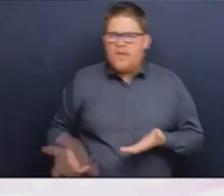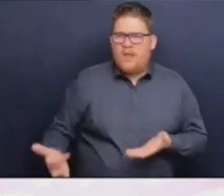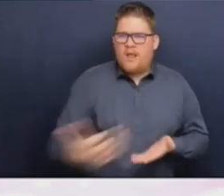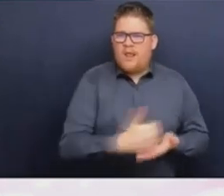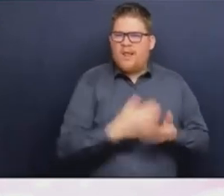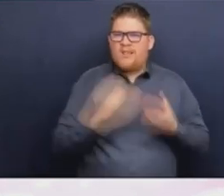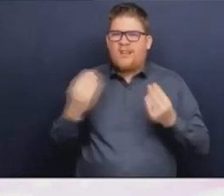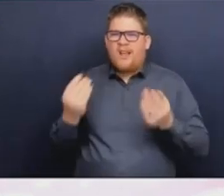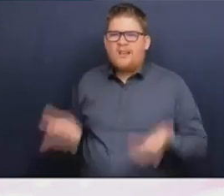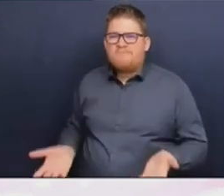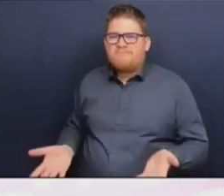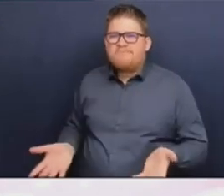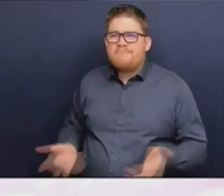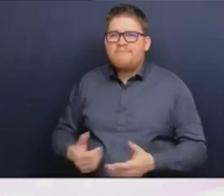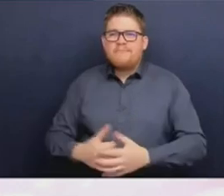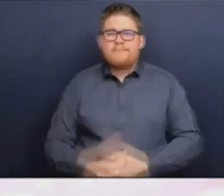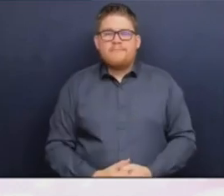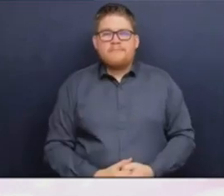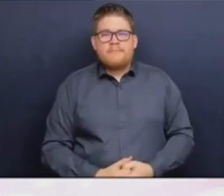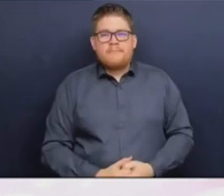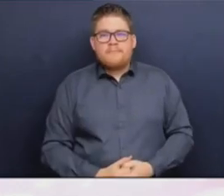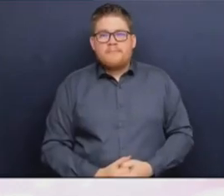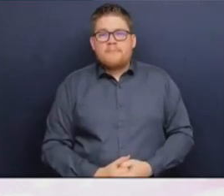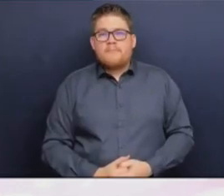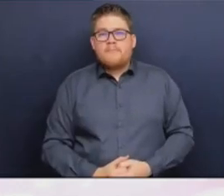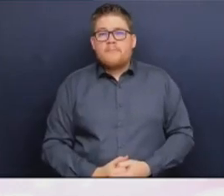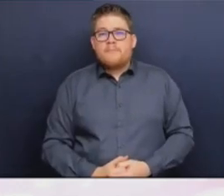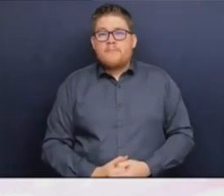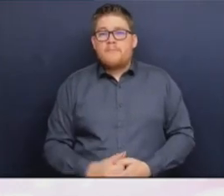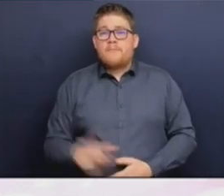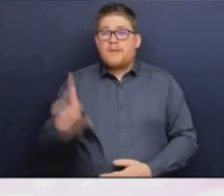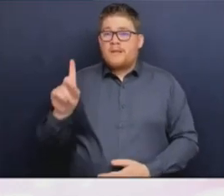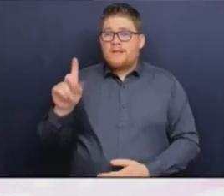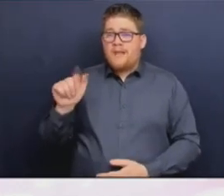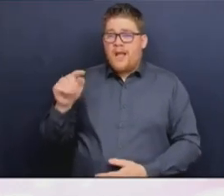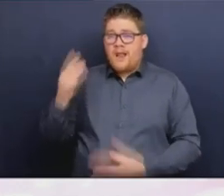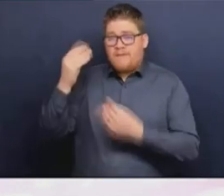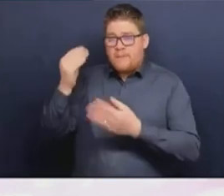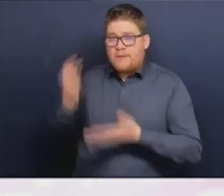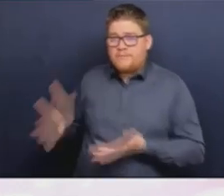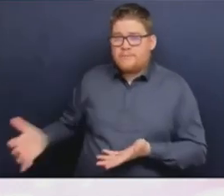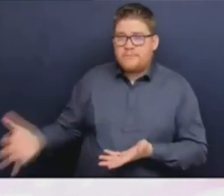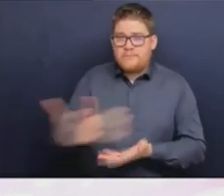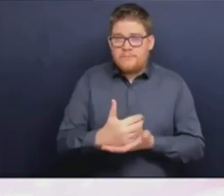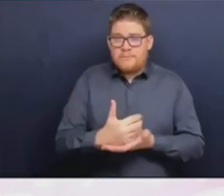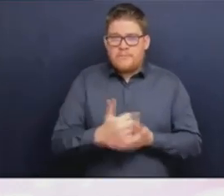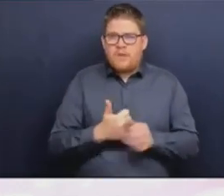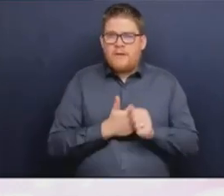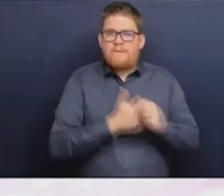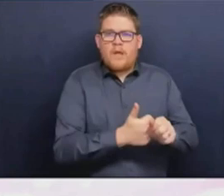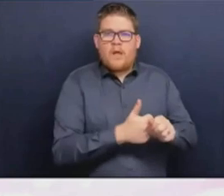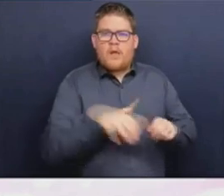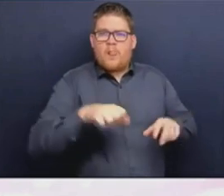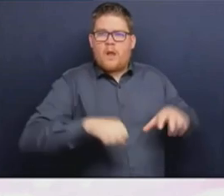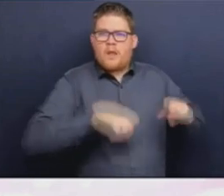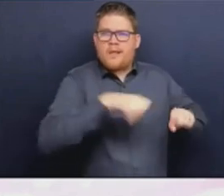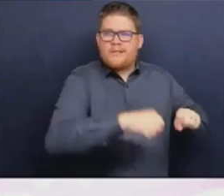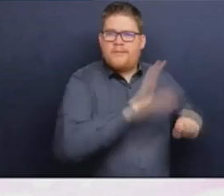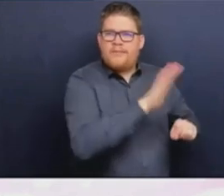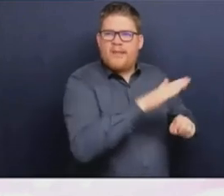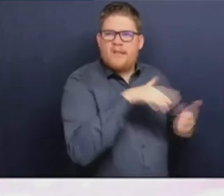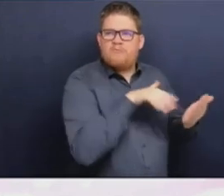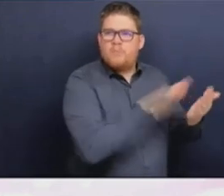the colonial understanding of data. Data is not just about numbers. Data is